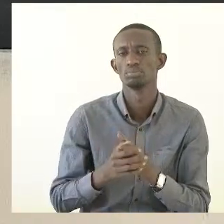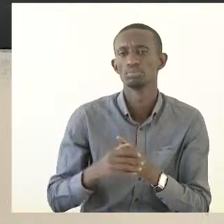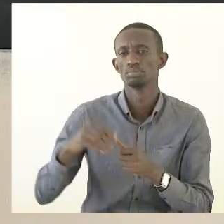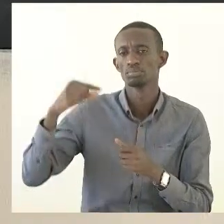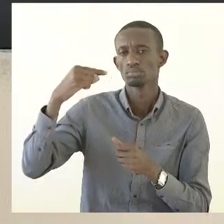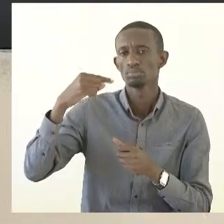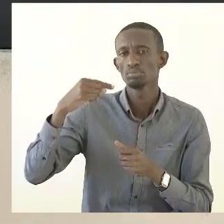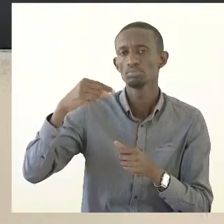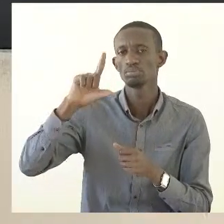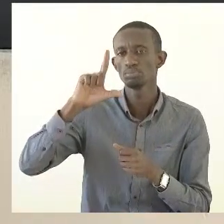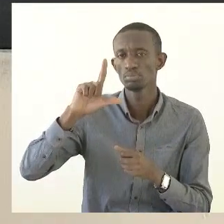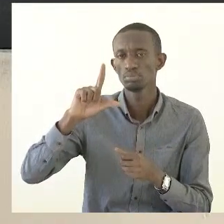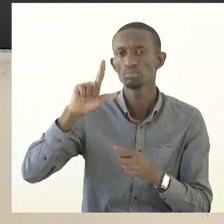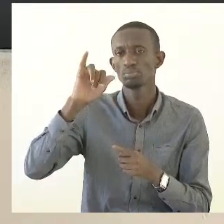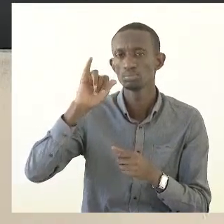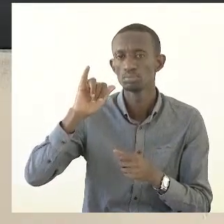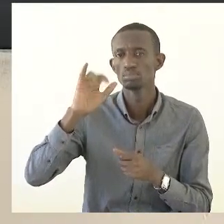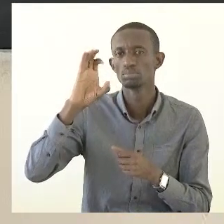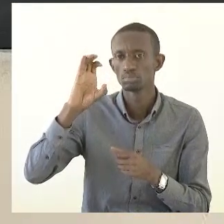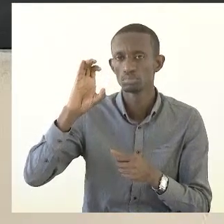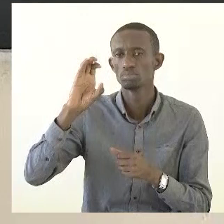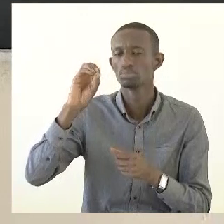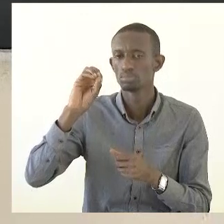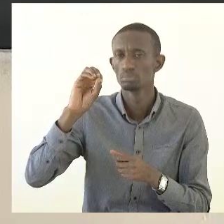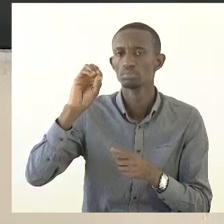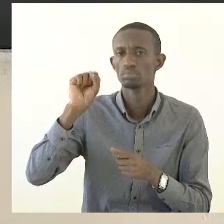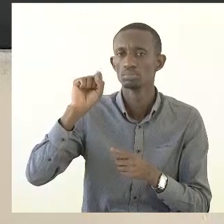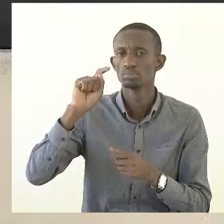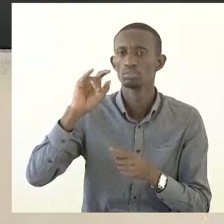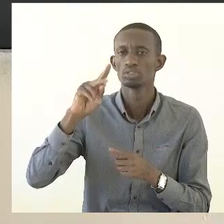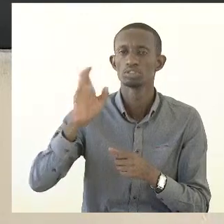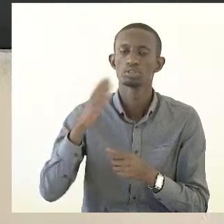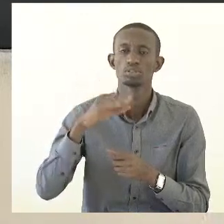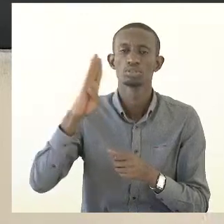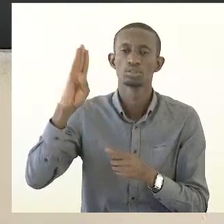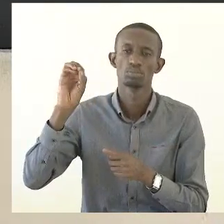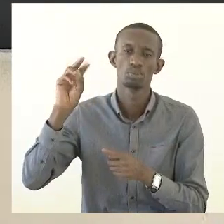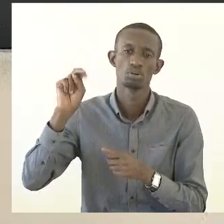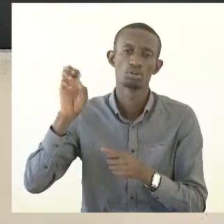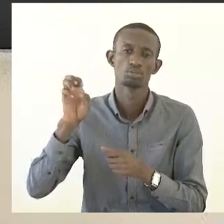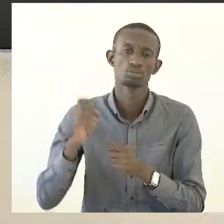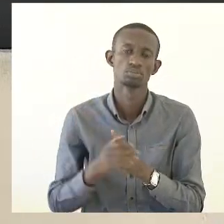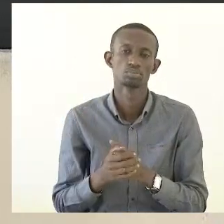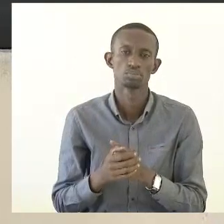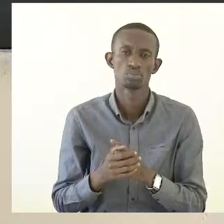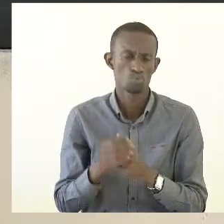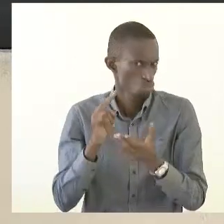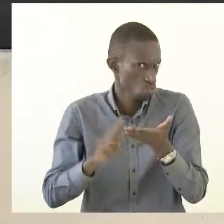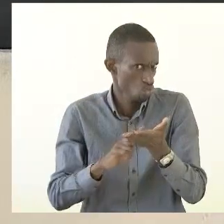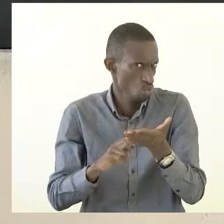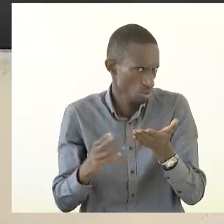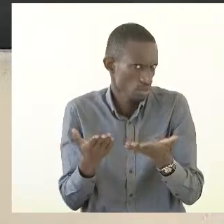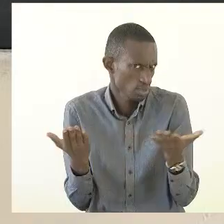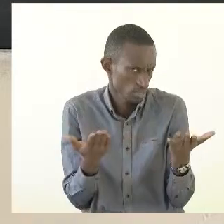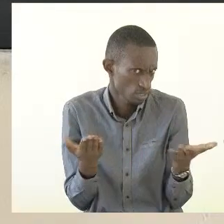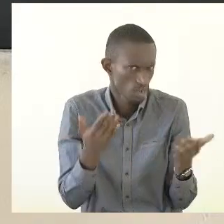glycosidic bond. That bond is the bond that joins to these two molecules. So what do we use to test the presence of sucrose in a food